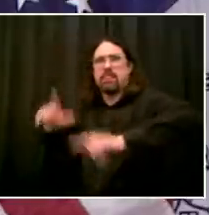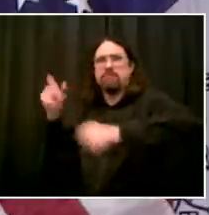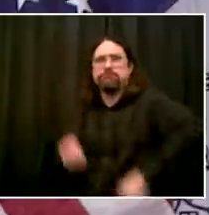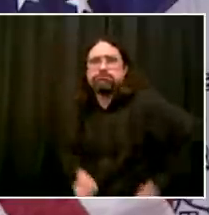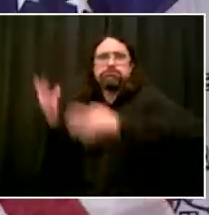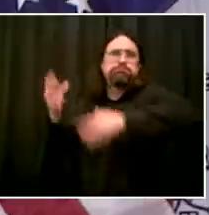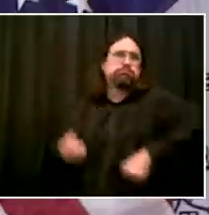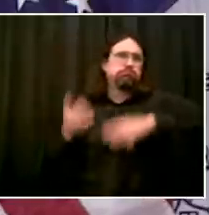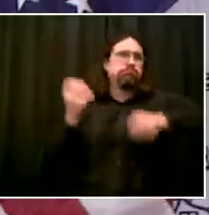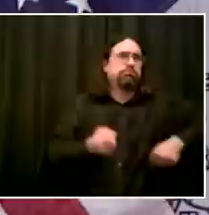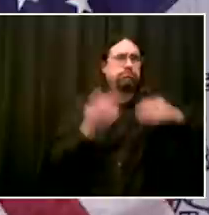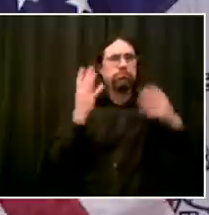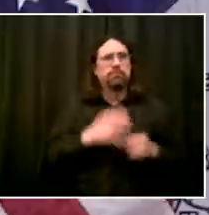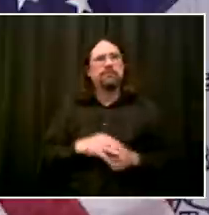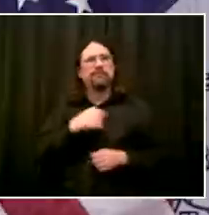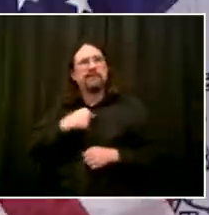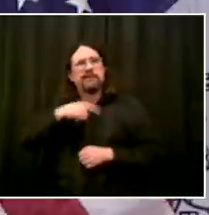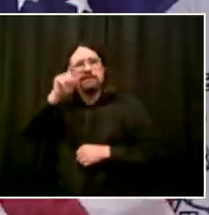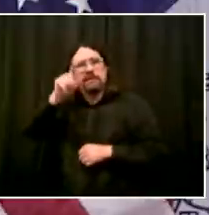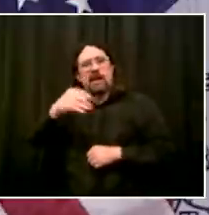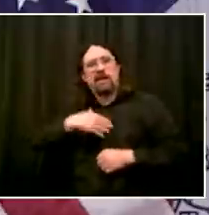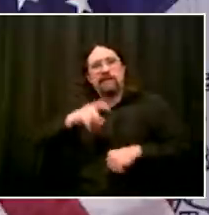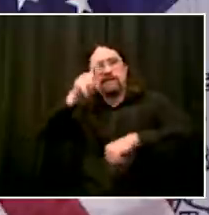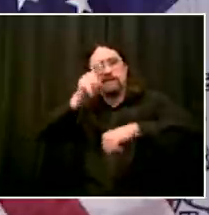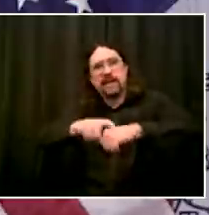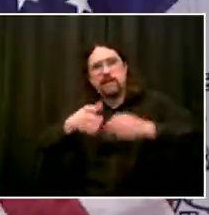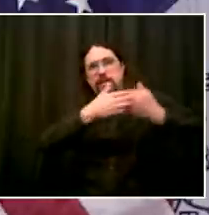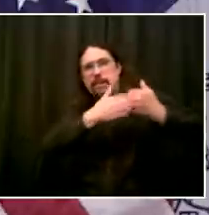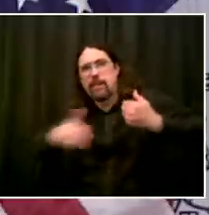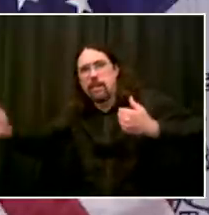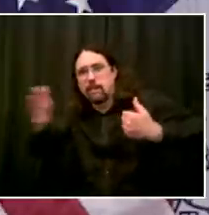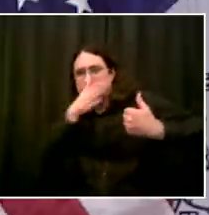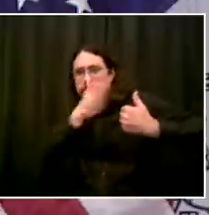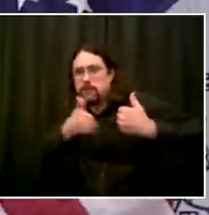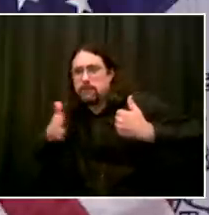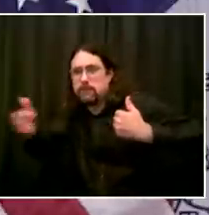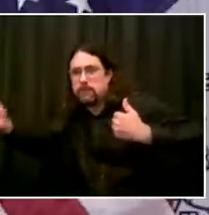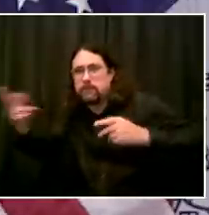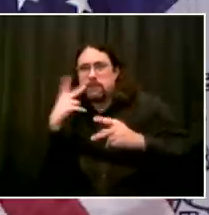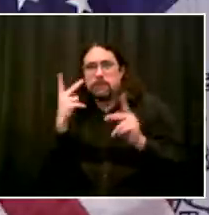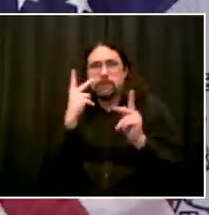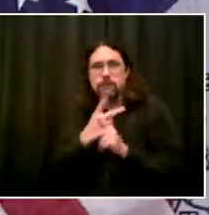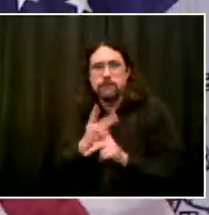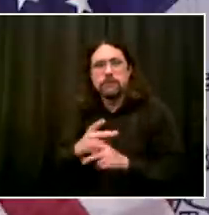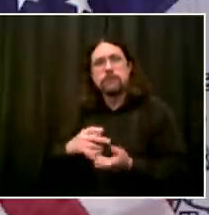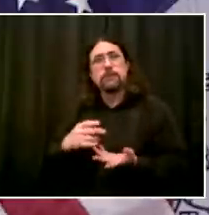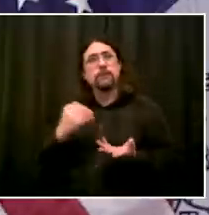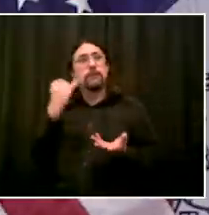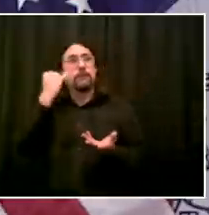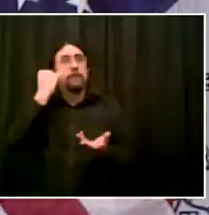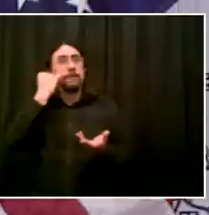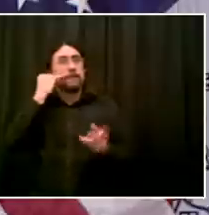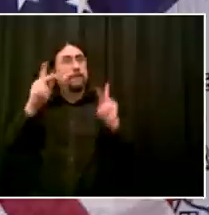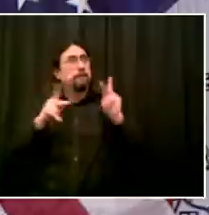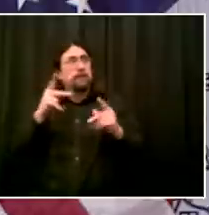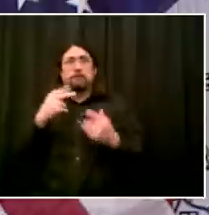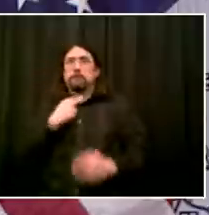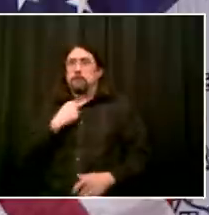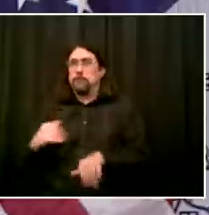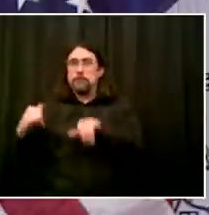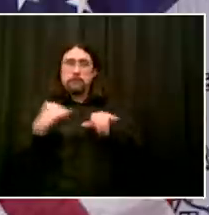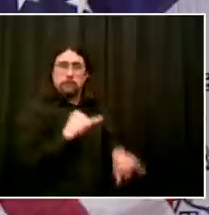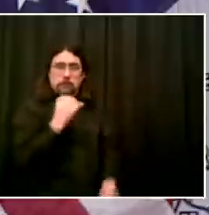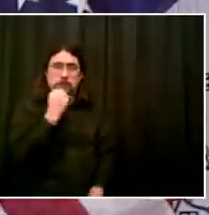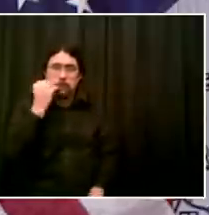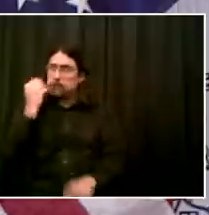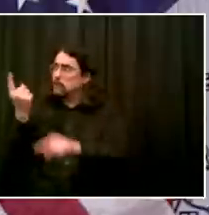fault if they can't pay the rent. Now, I want to be clear. If someone owns a building, they have expenses too, and they ultimately